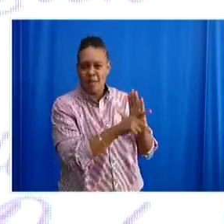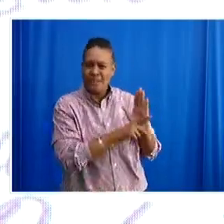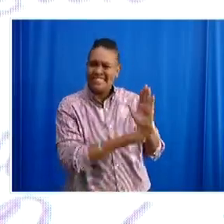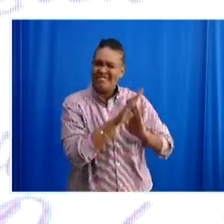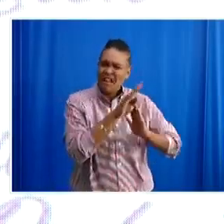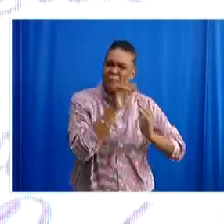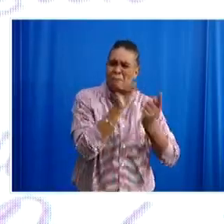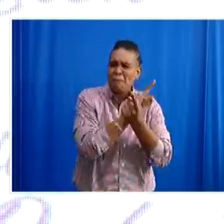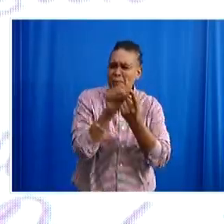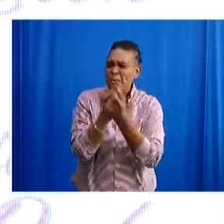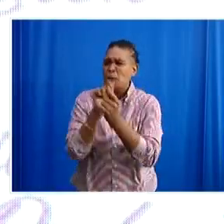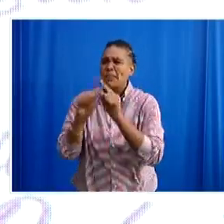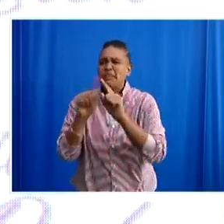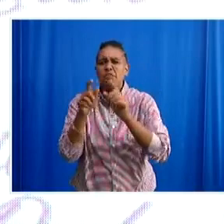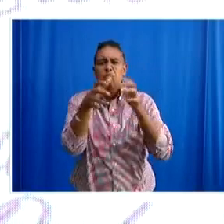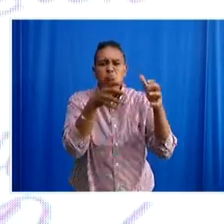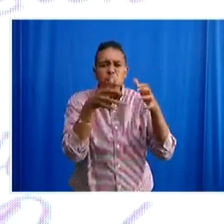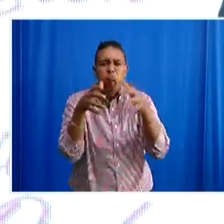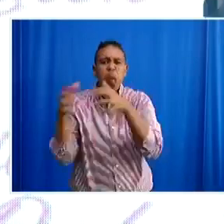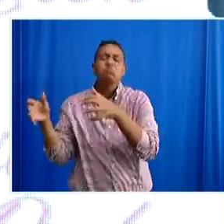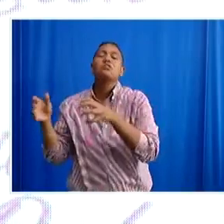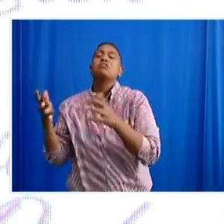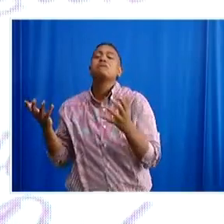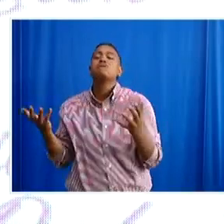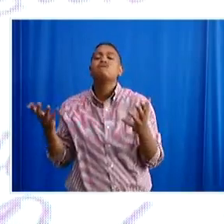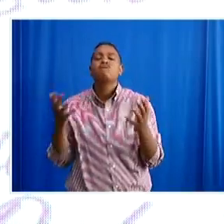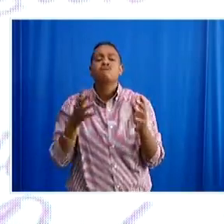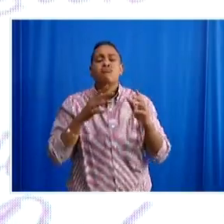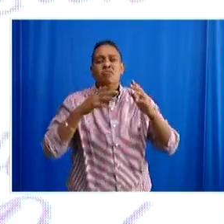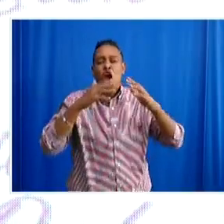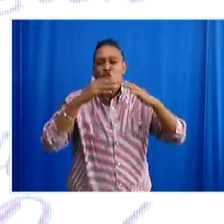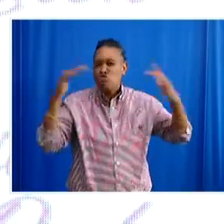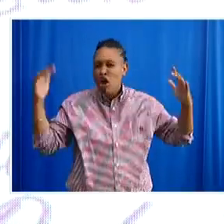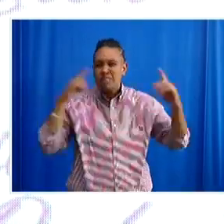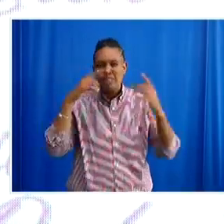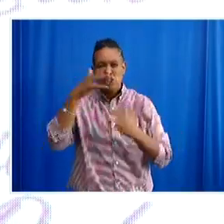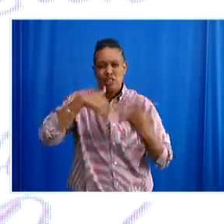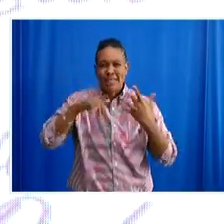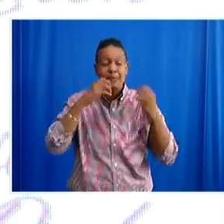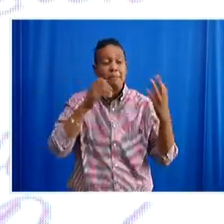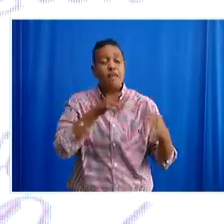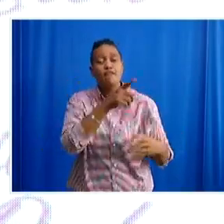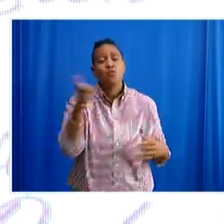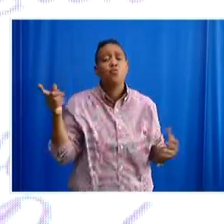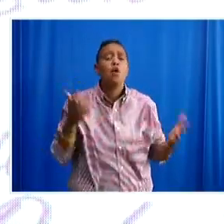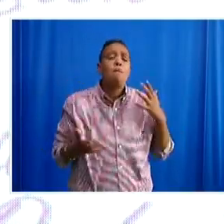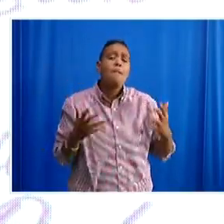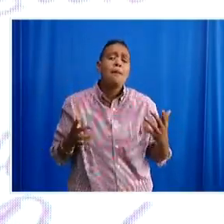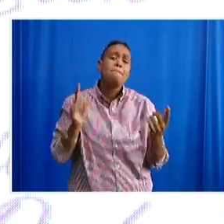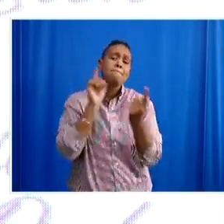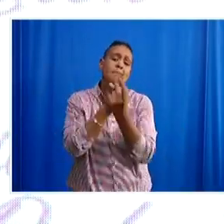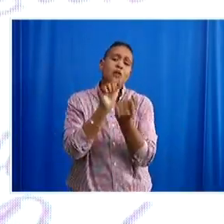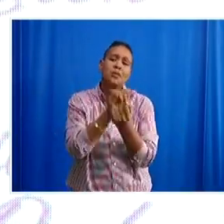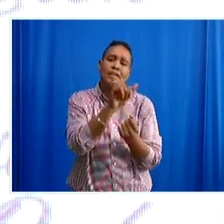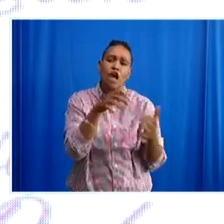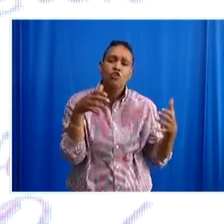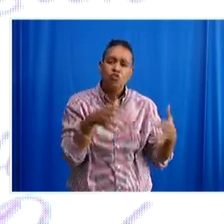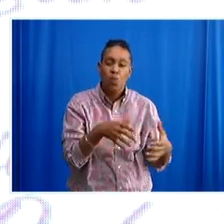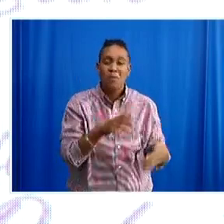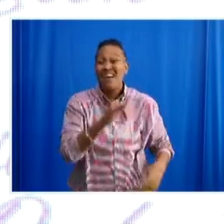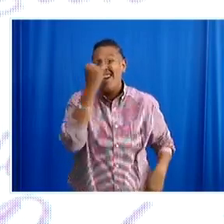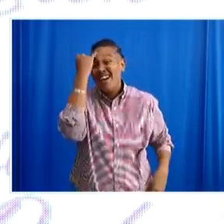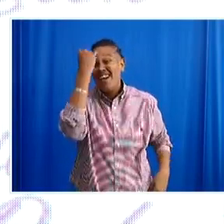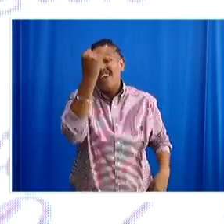with stakeholders across the society. Many of you in this room have probably met with that group. And the